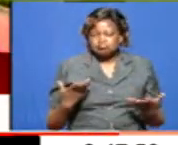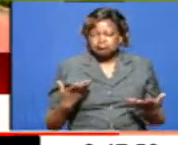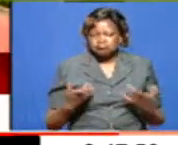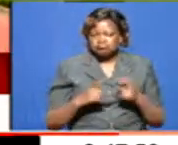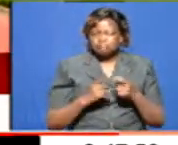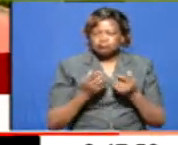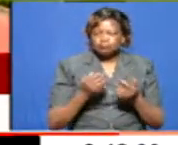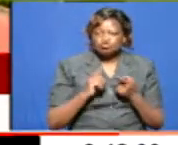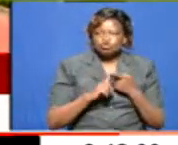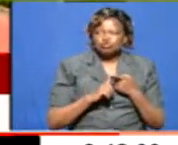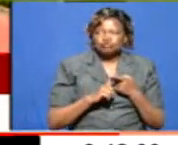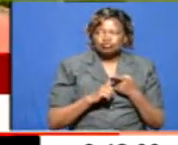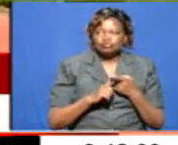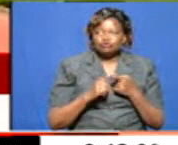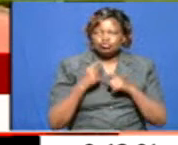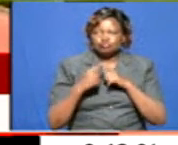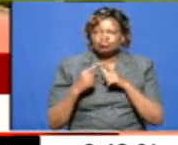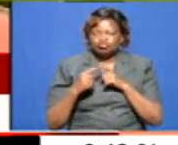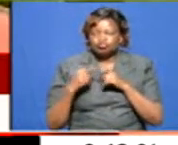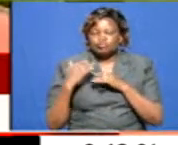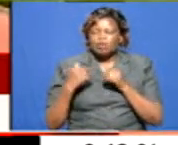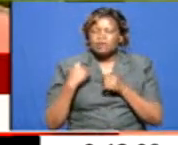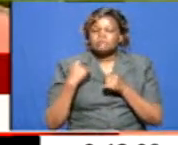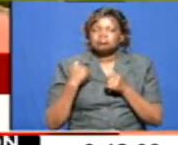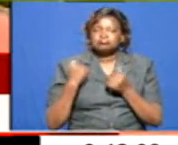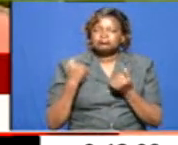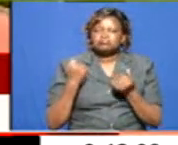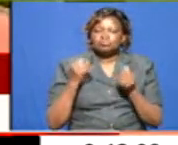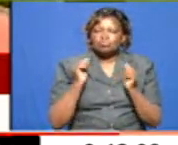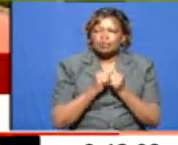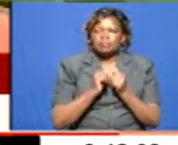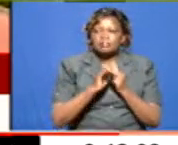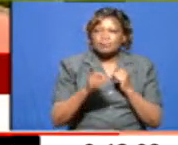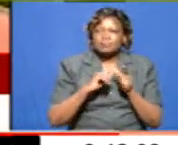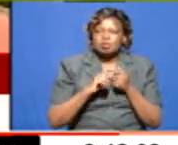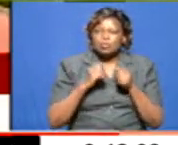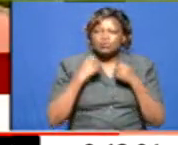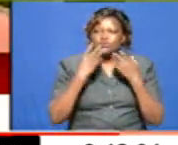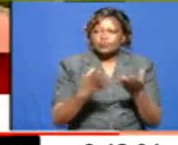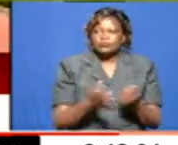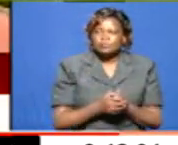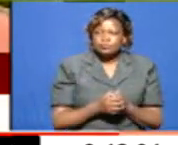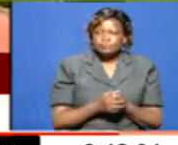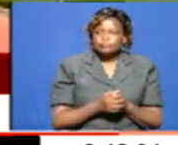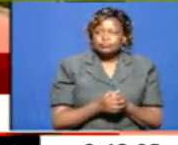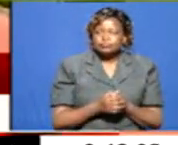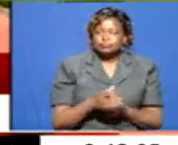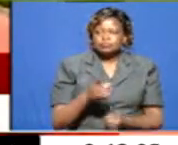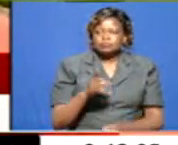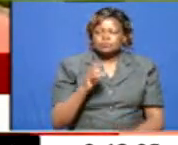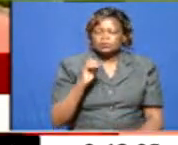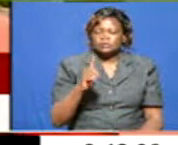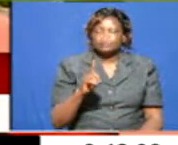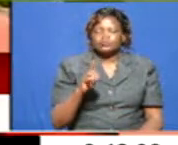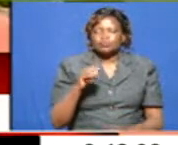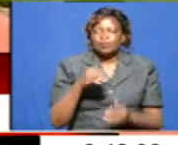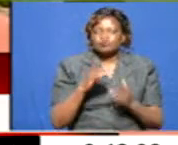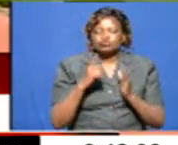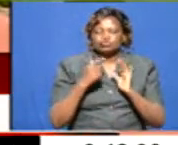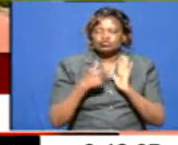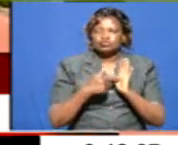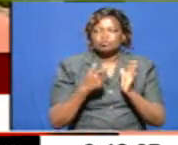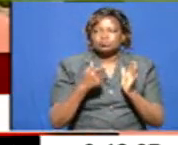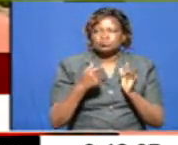course, also some experienced player next to them. And I wanted to give David and Musa also a chance to show